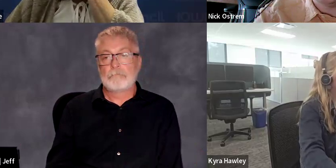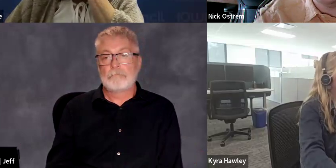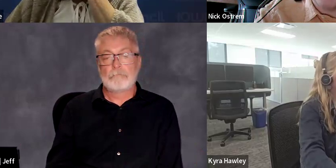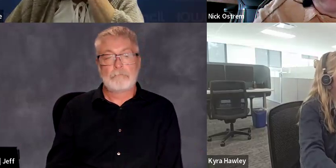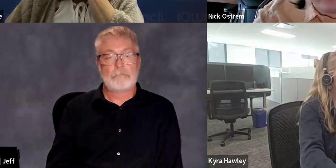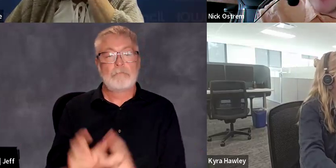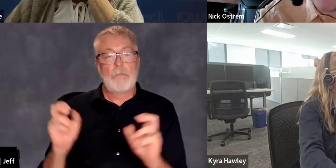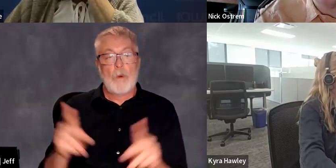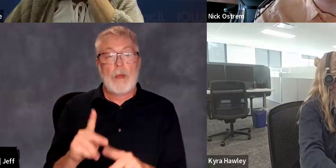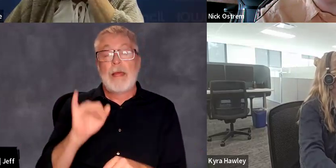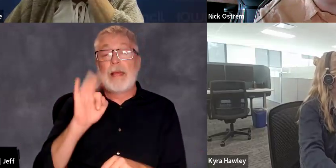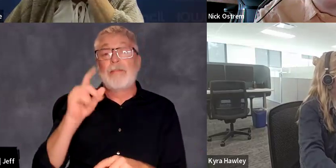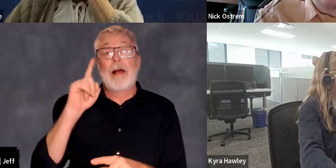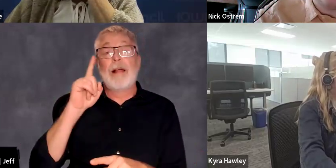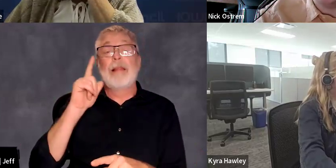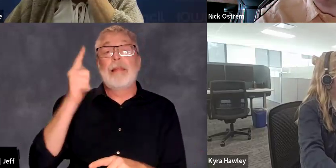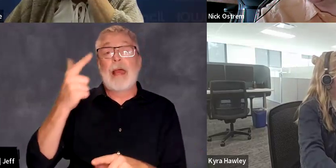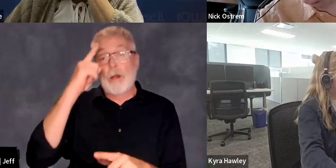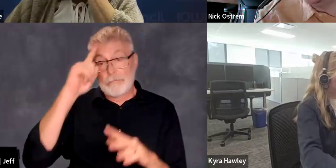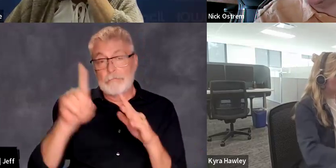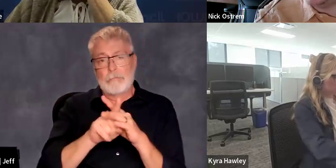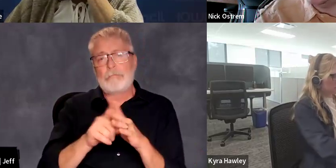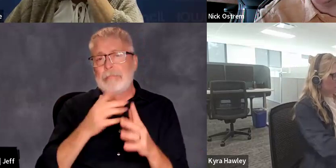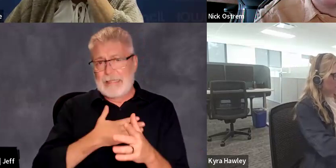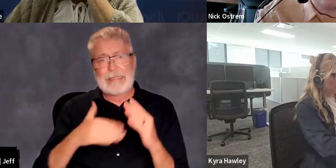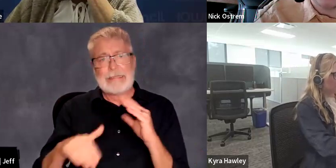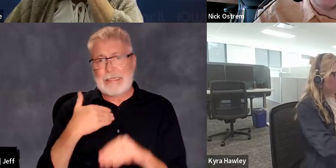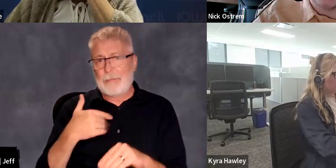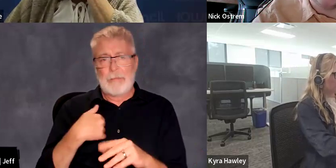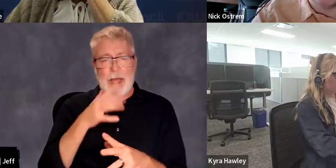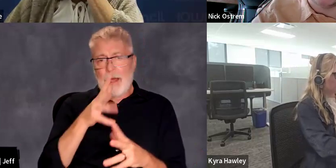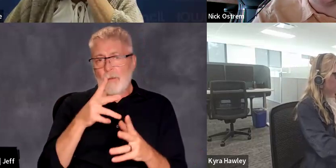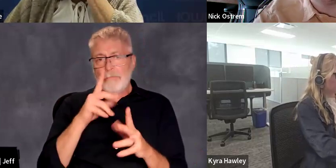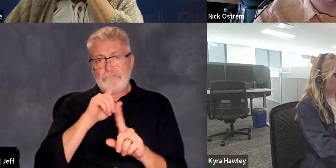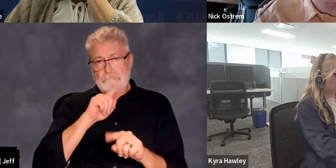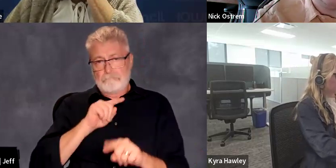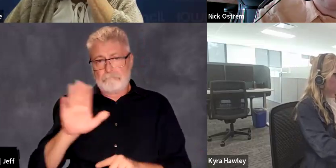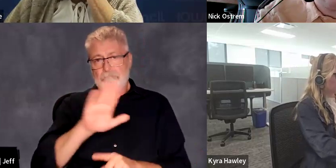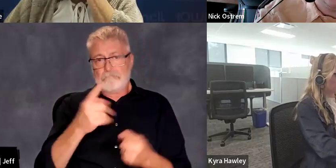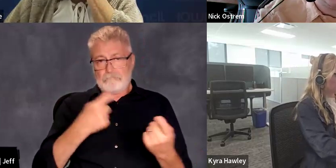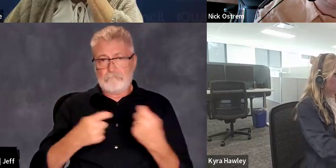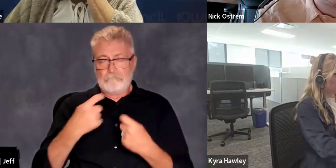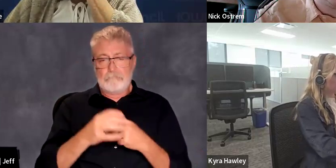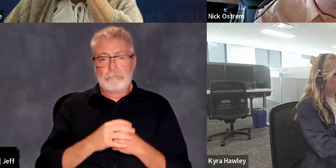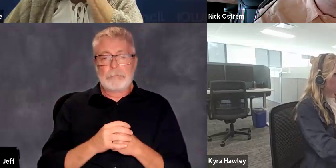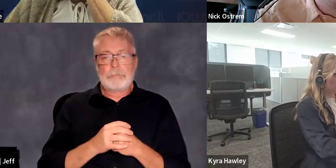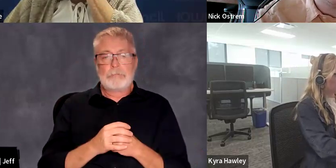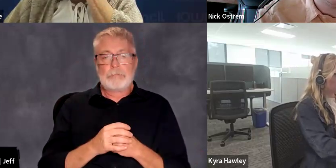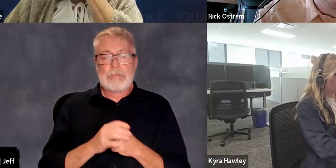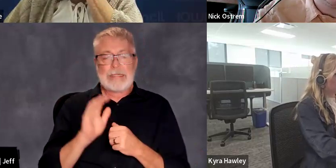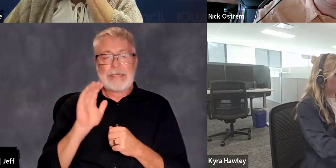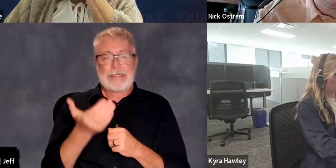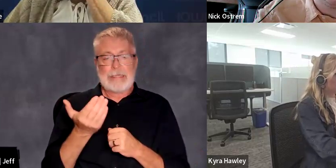All right. Well, if anything pops up, feel free to email me. I'm happy to answer any questions that anybody has. It